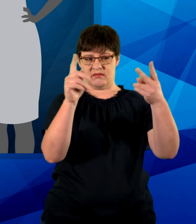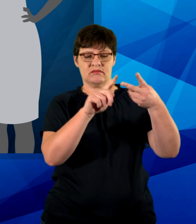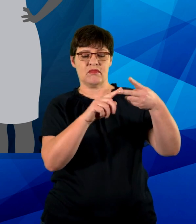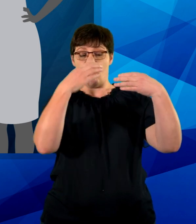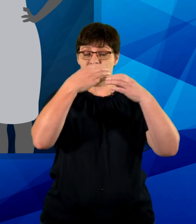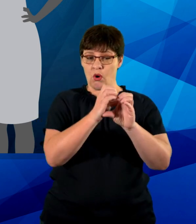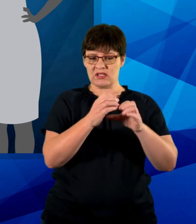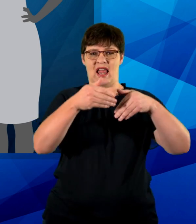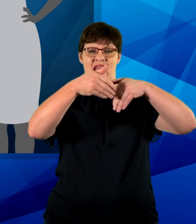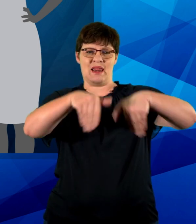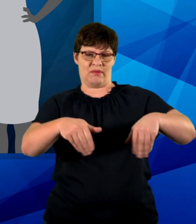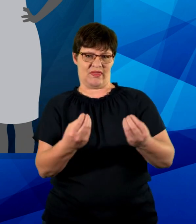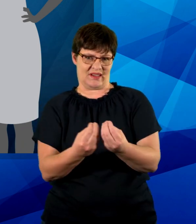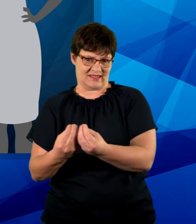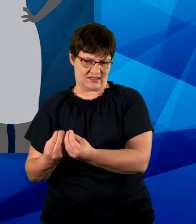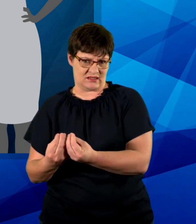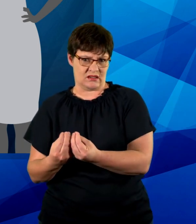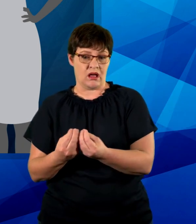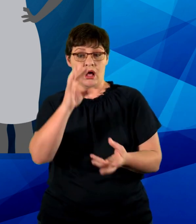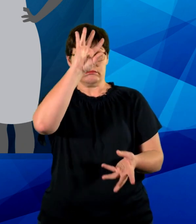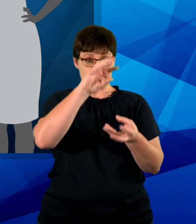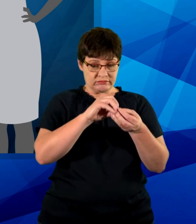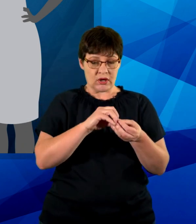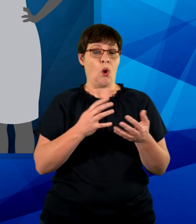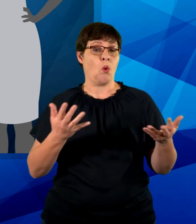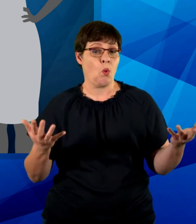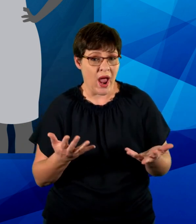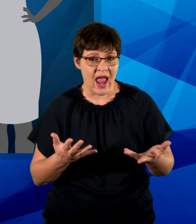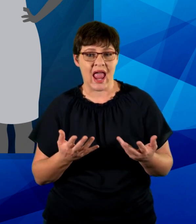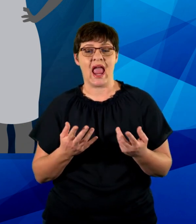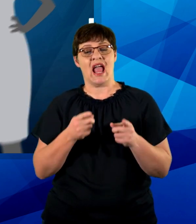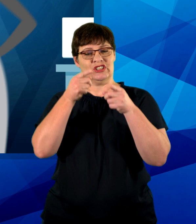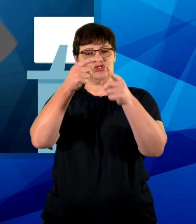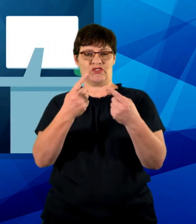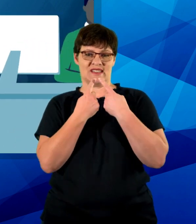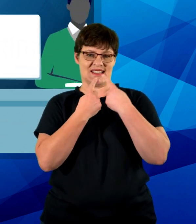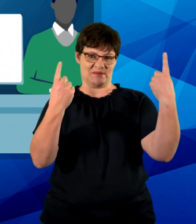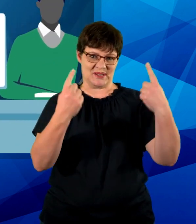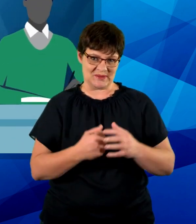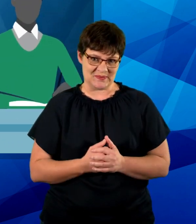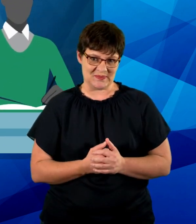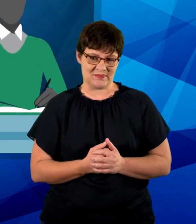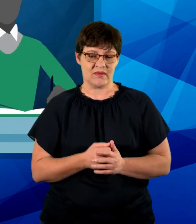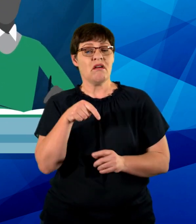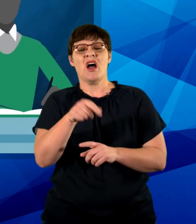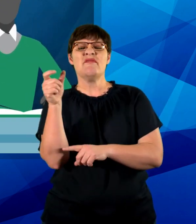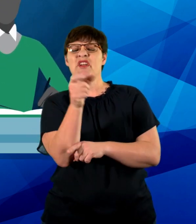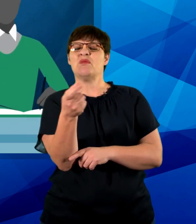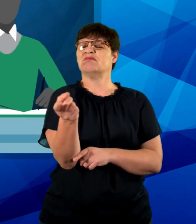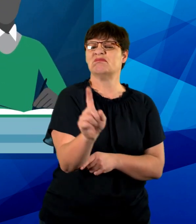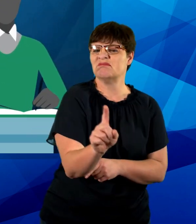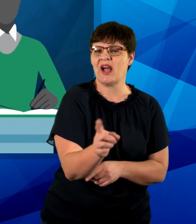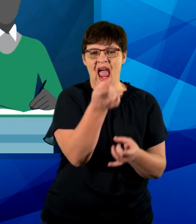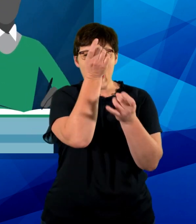focus, and limiting factors, mentioned together in an instructional statement. This video provides